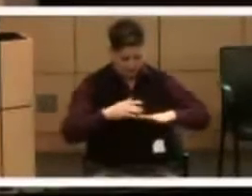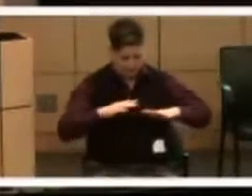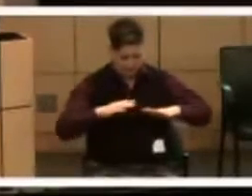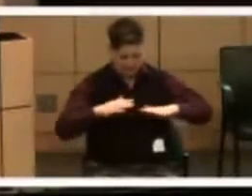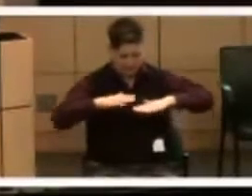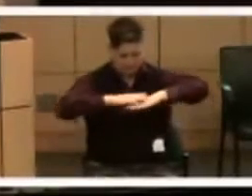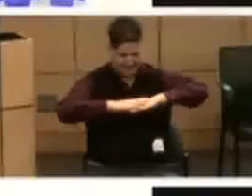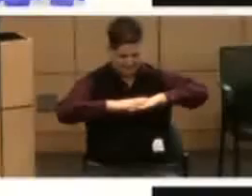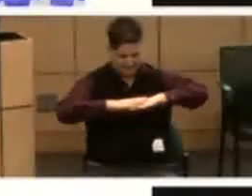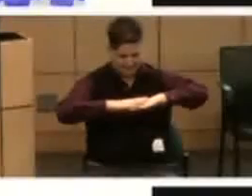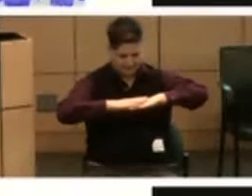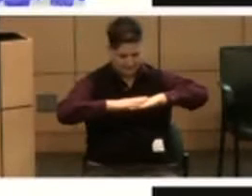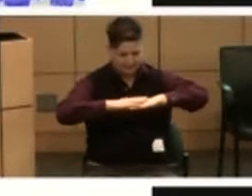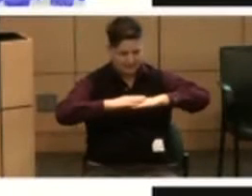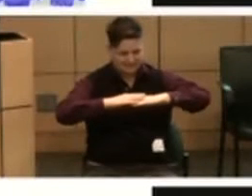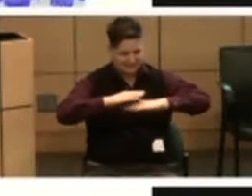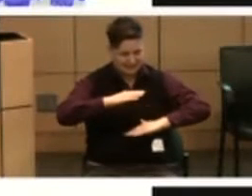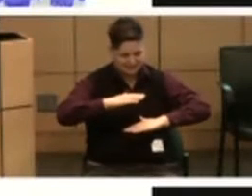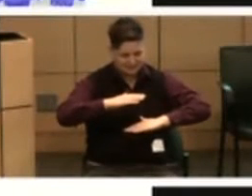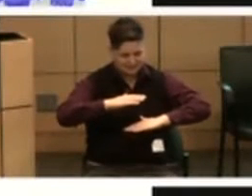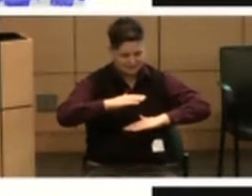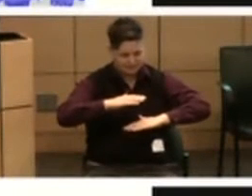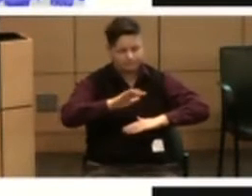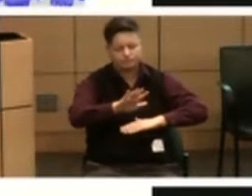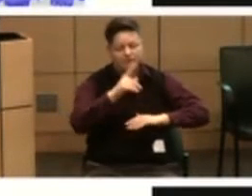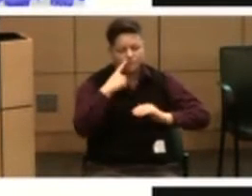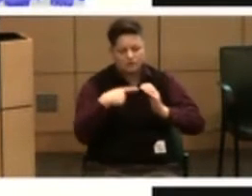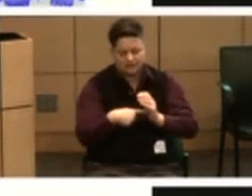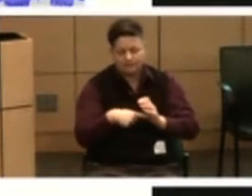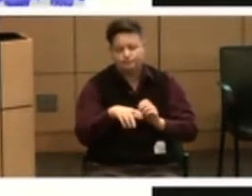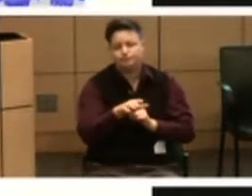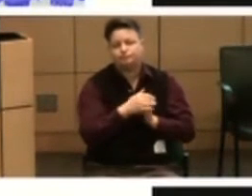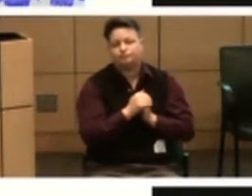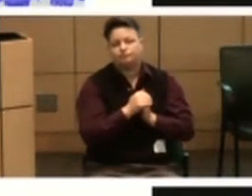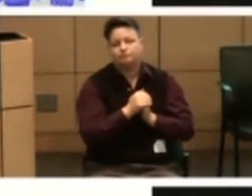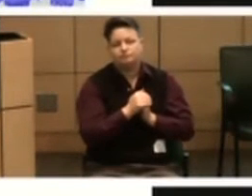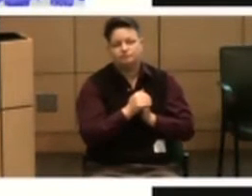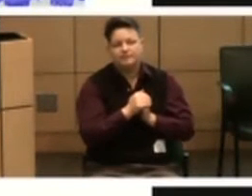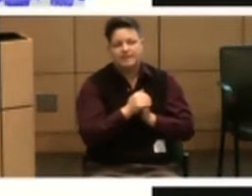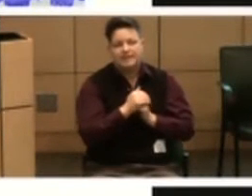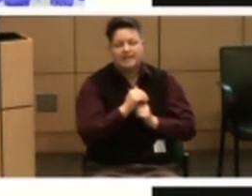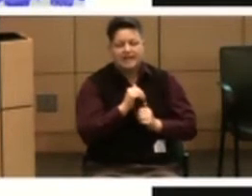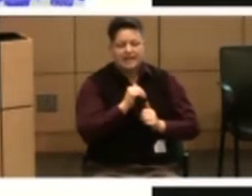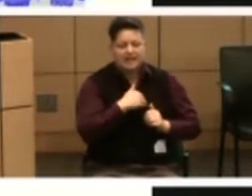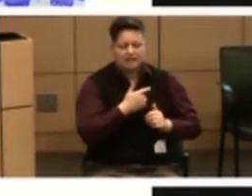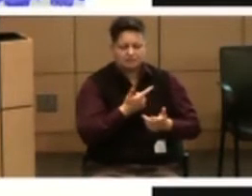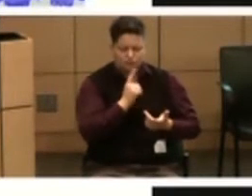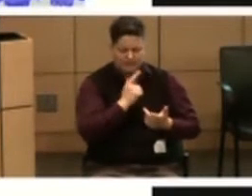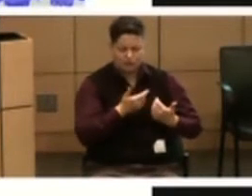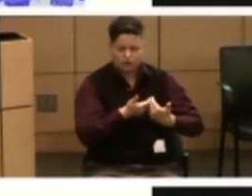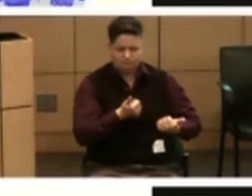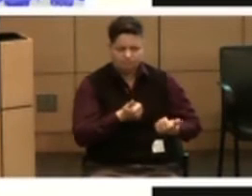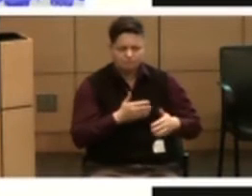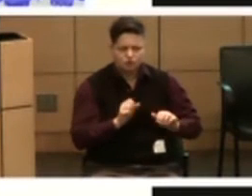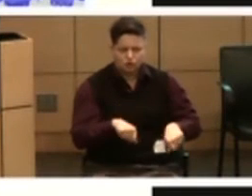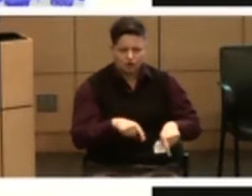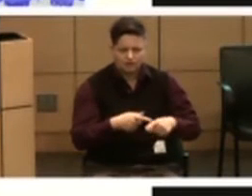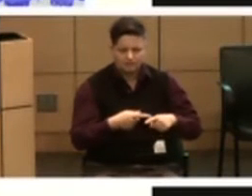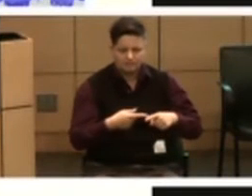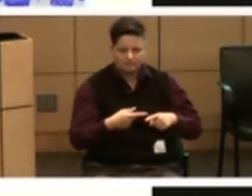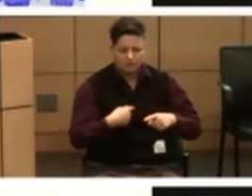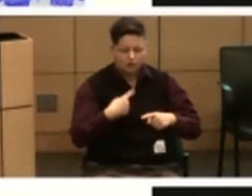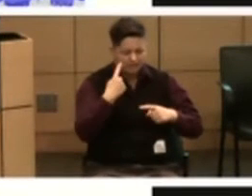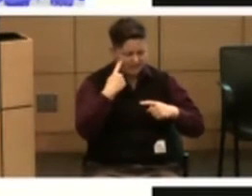tell if you look at it, there's all these gaps. It just doesn't have as much energy. It shouldn't be as big of a problem if all you're thinking about is the